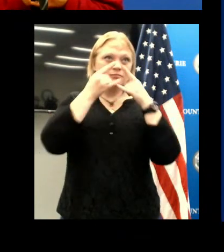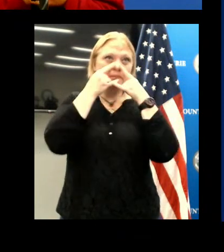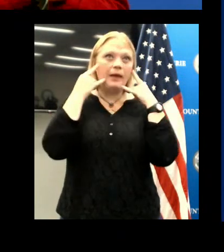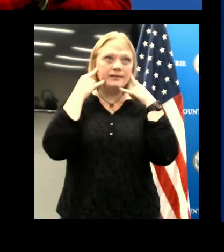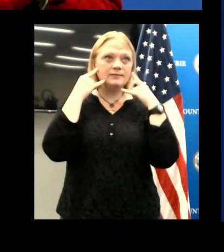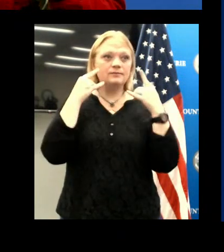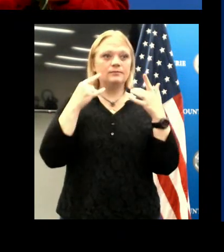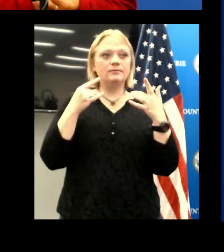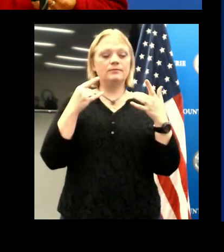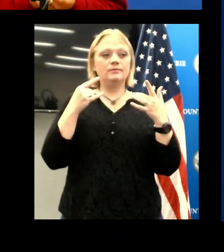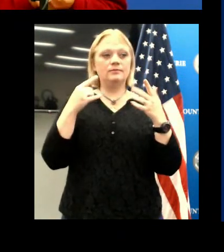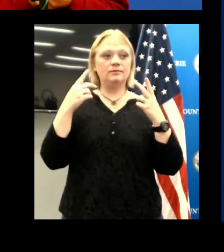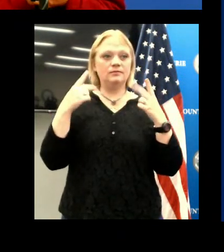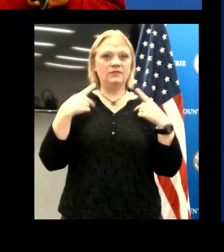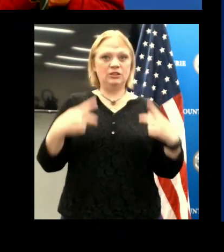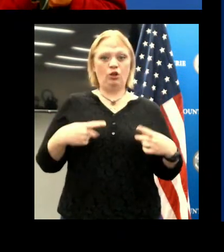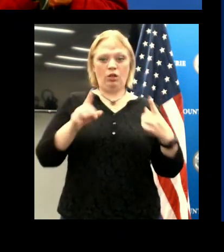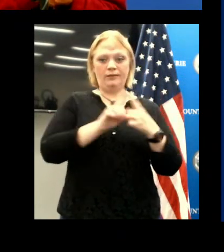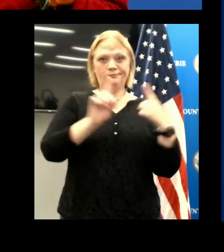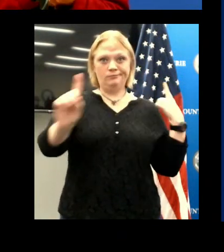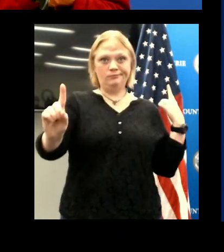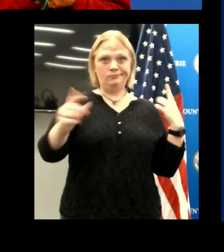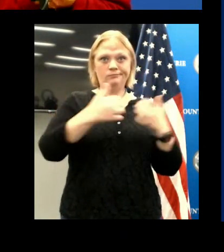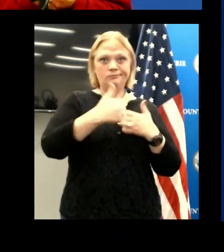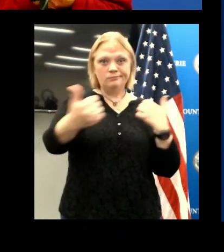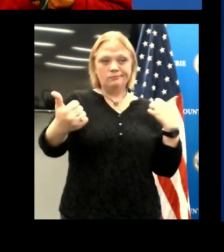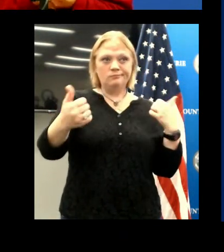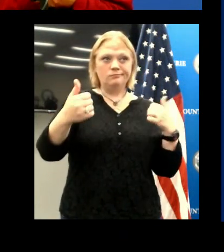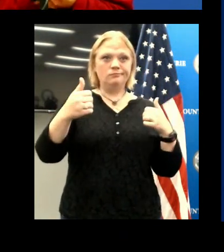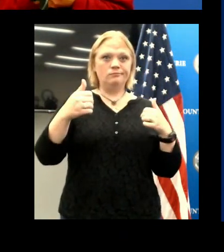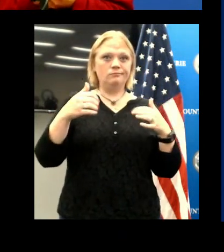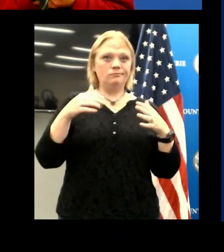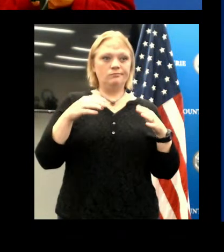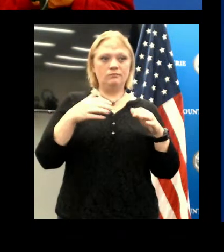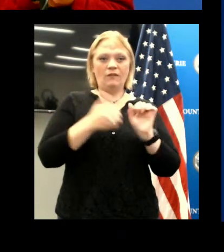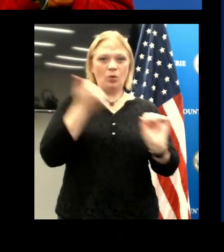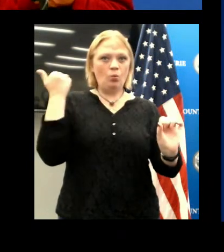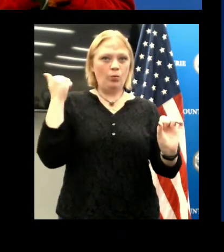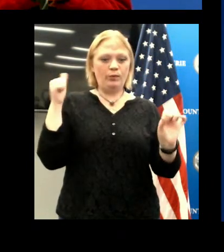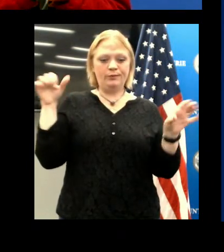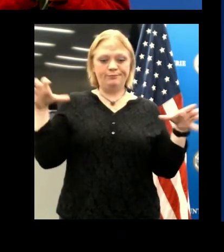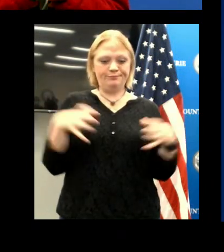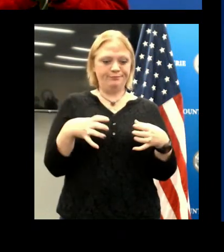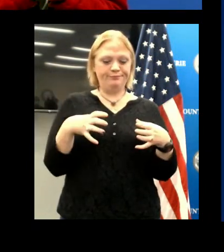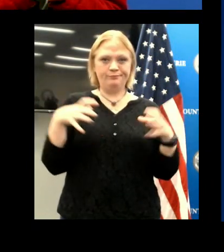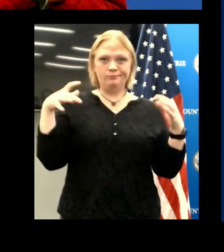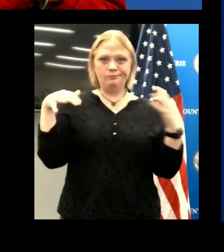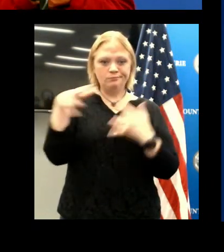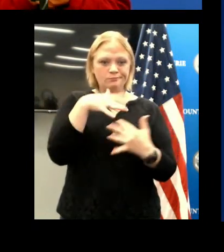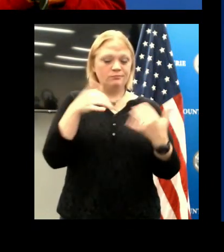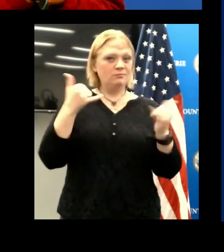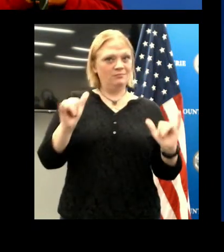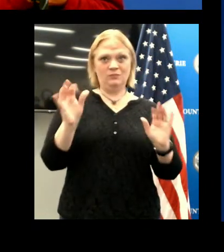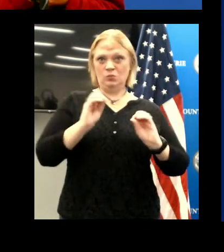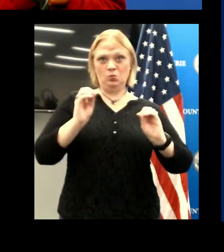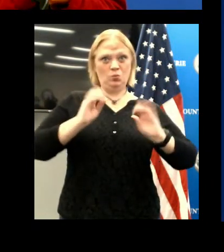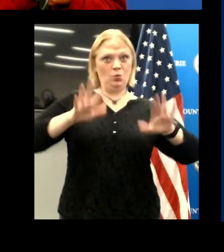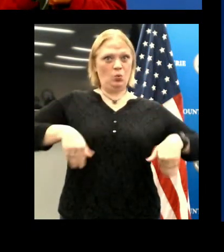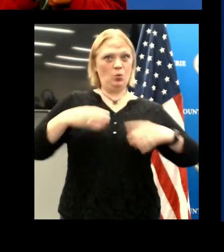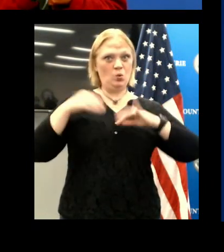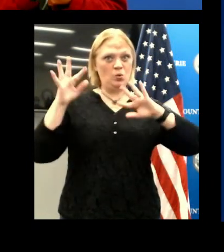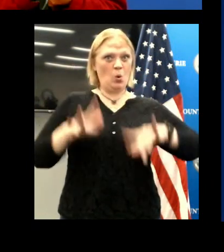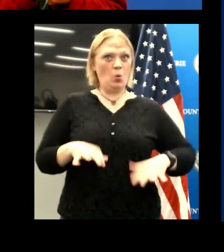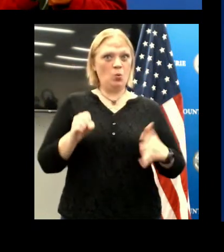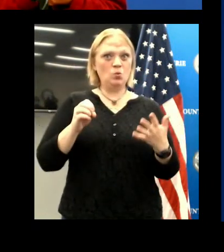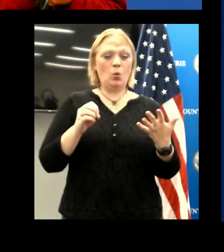masks, physical distancing, staying away from small gatherings. It's still not snowing yet, so if